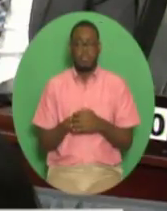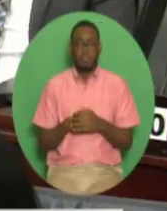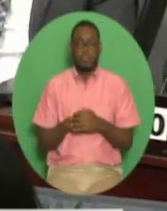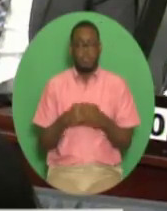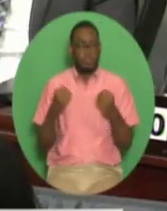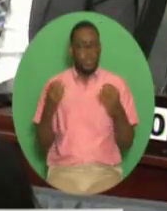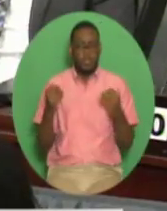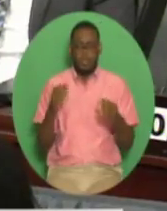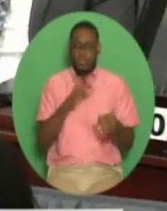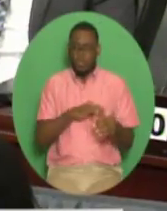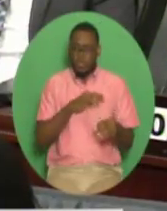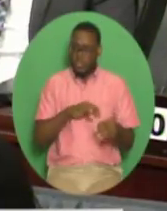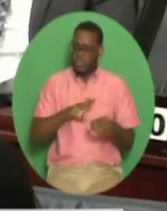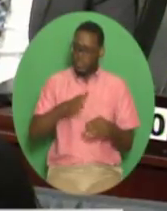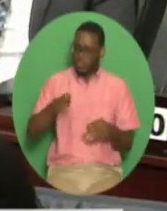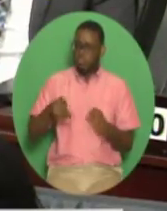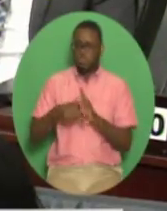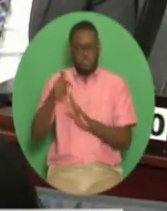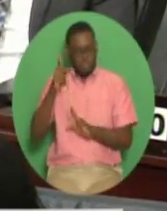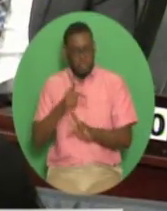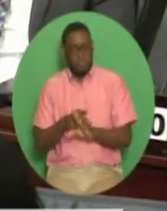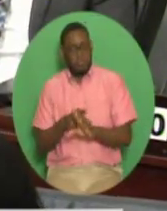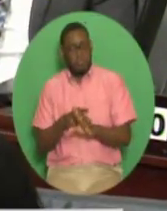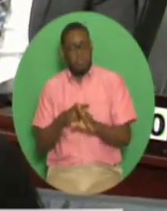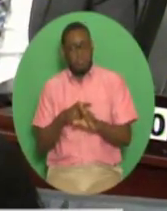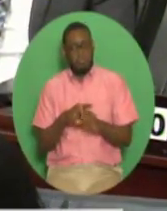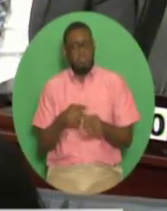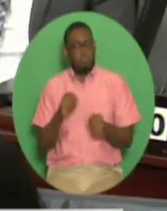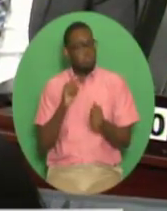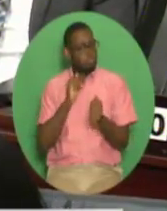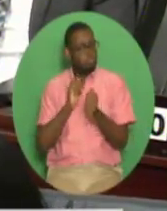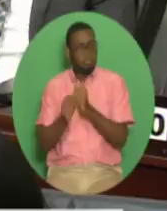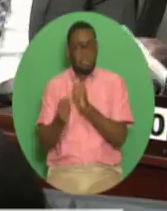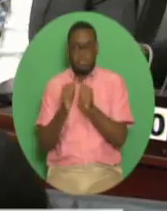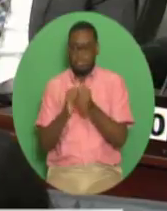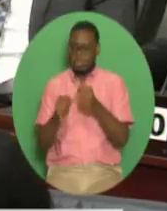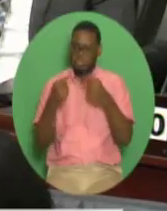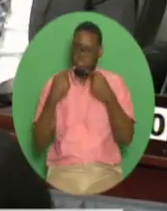these programs, and they are doing very well.